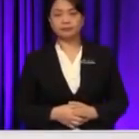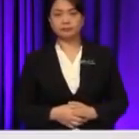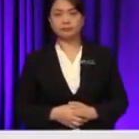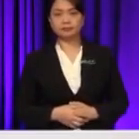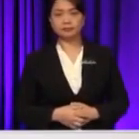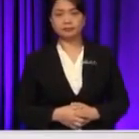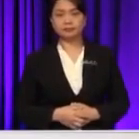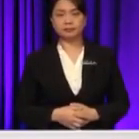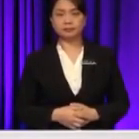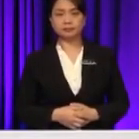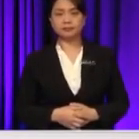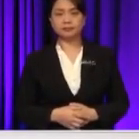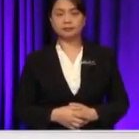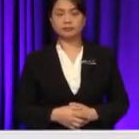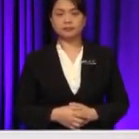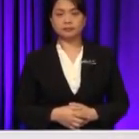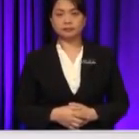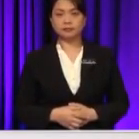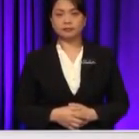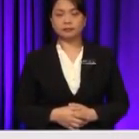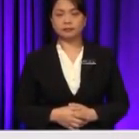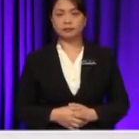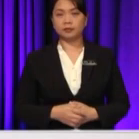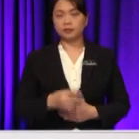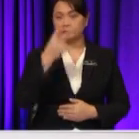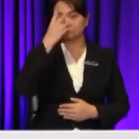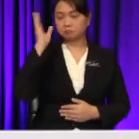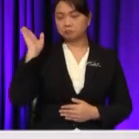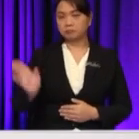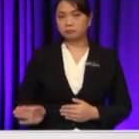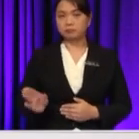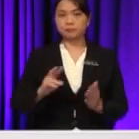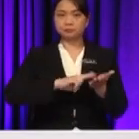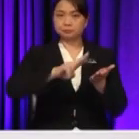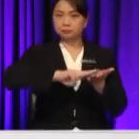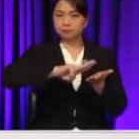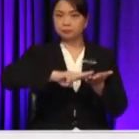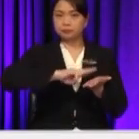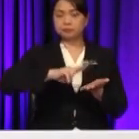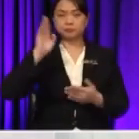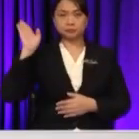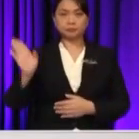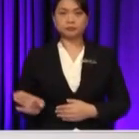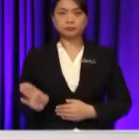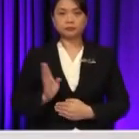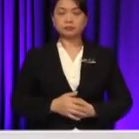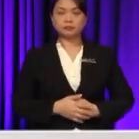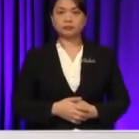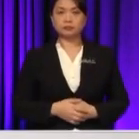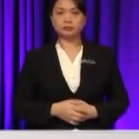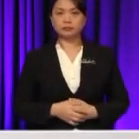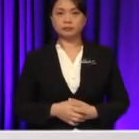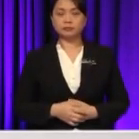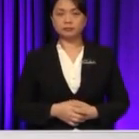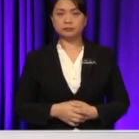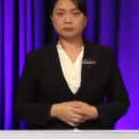Shopping bag can be economical as there are money discount offered. It is also pocket